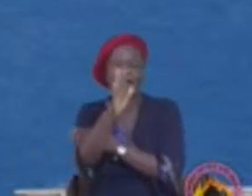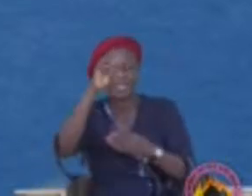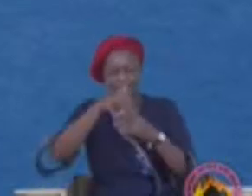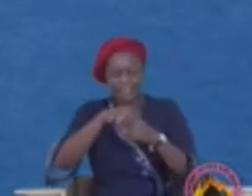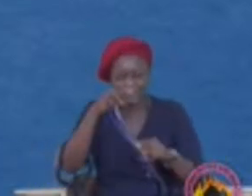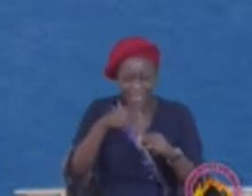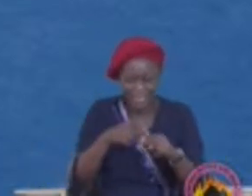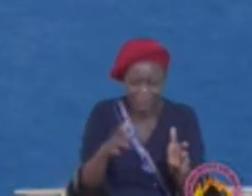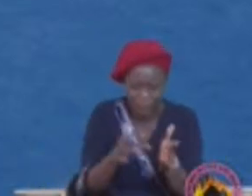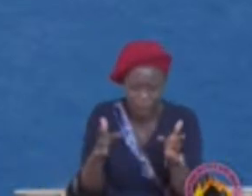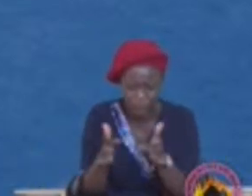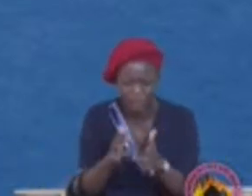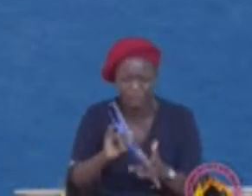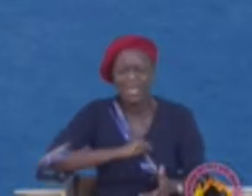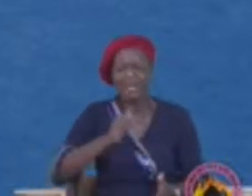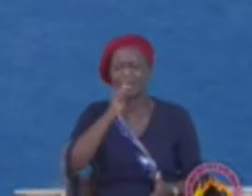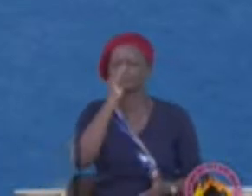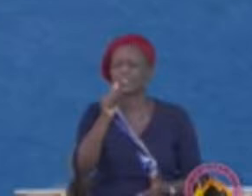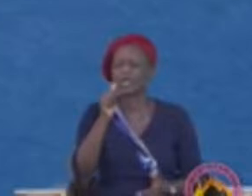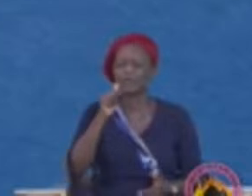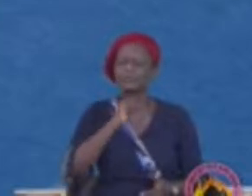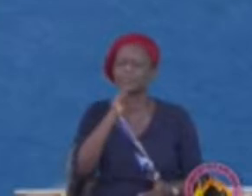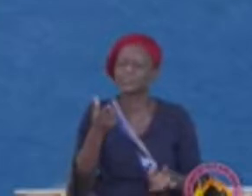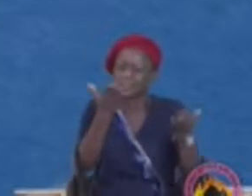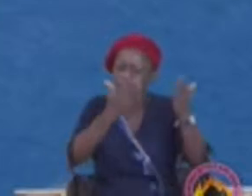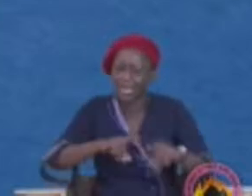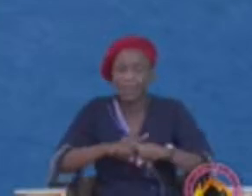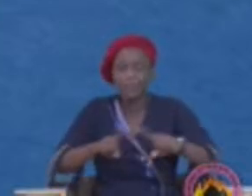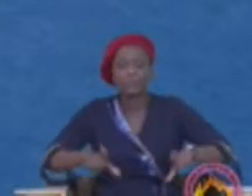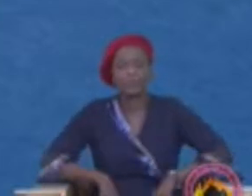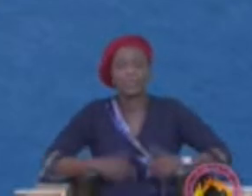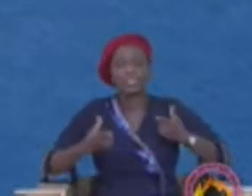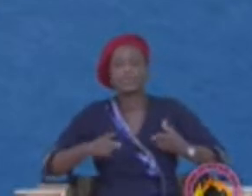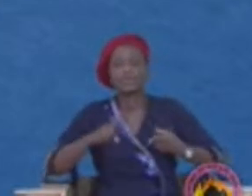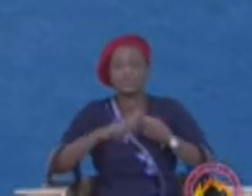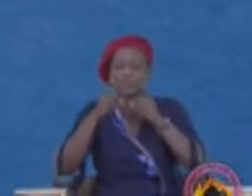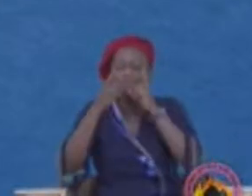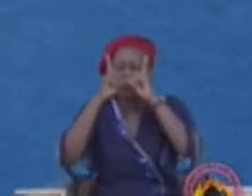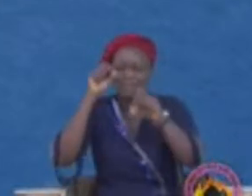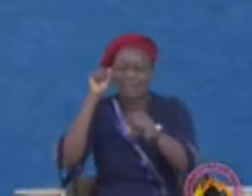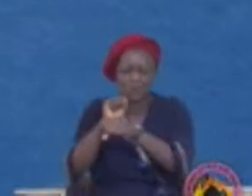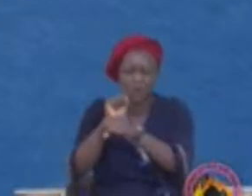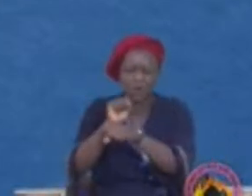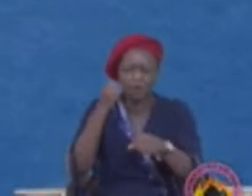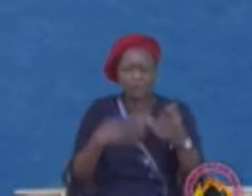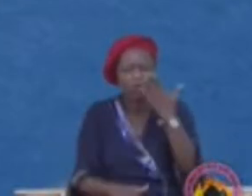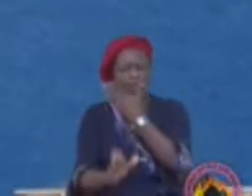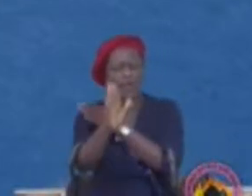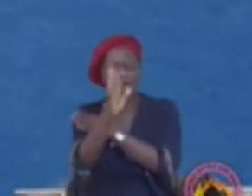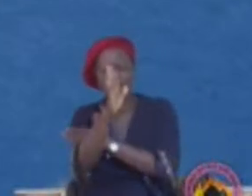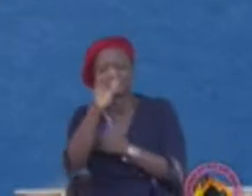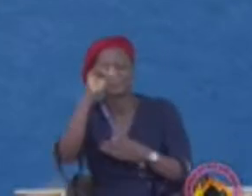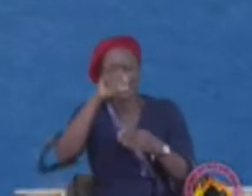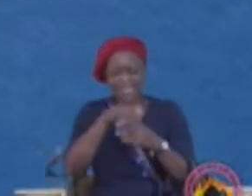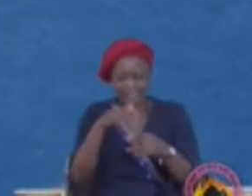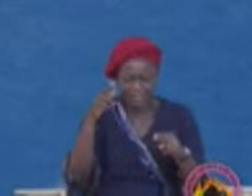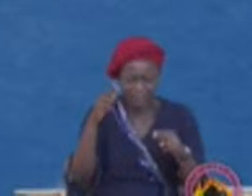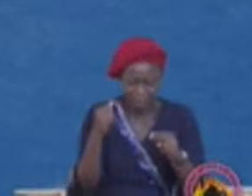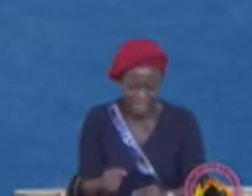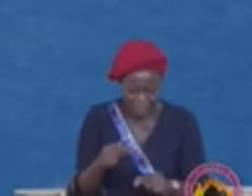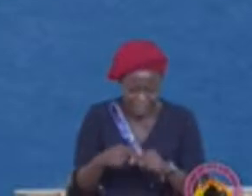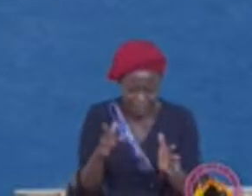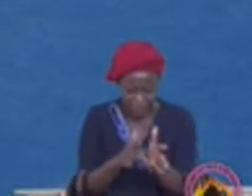of Jesus. I shall not die but live to declare the works of God. To declare the words of God. In the name of